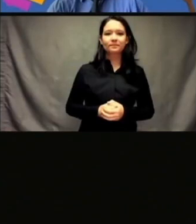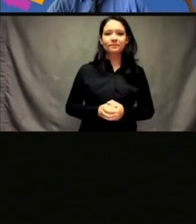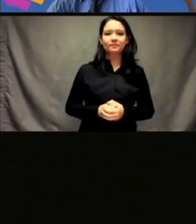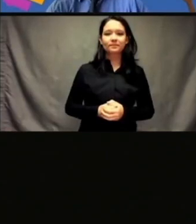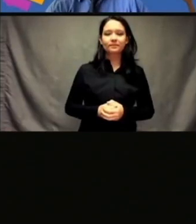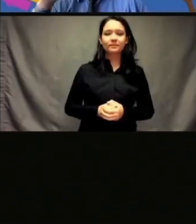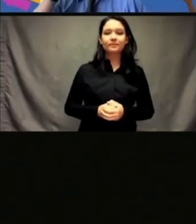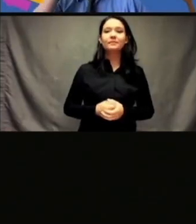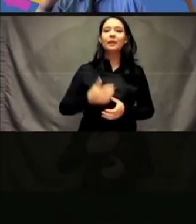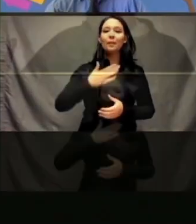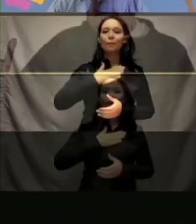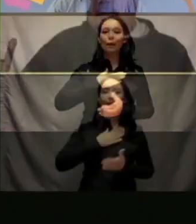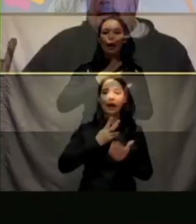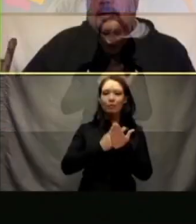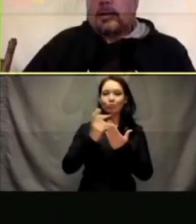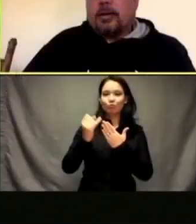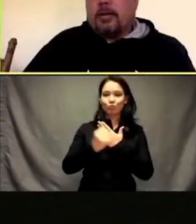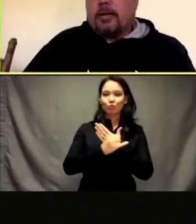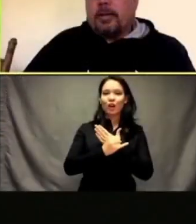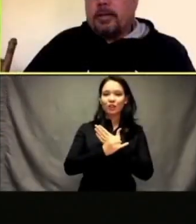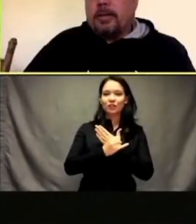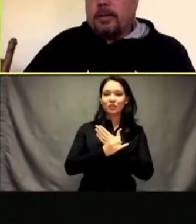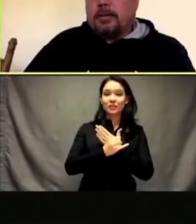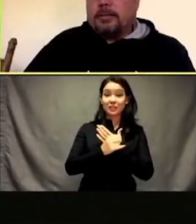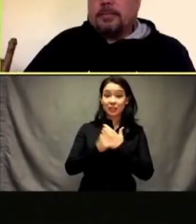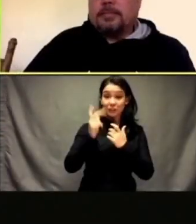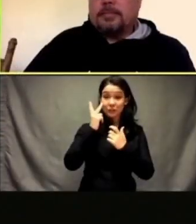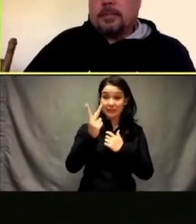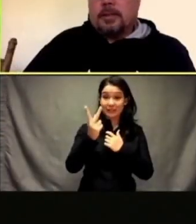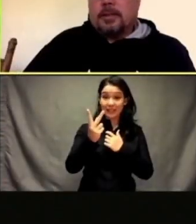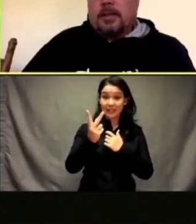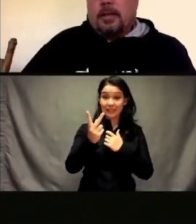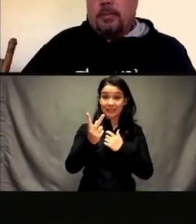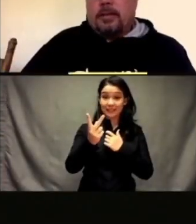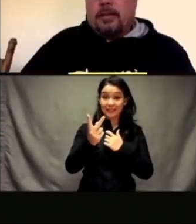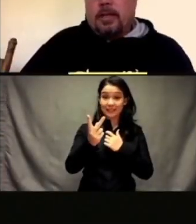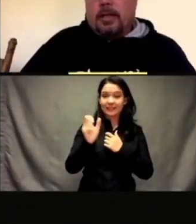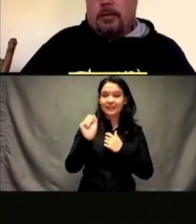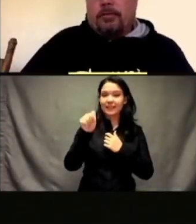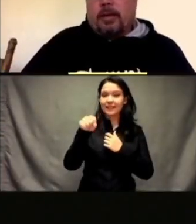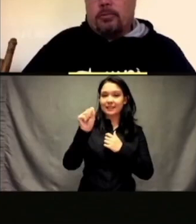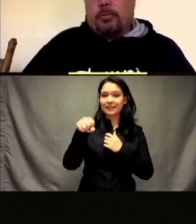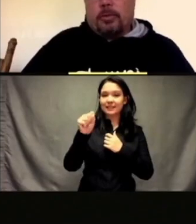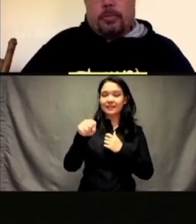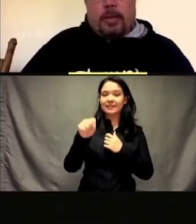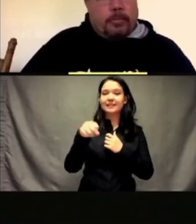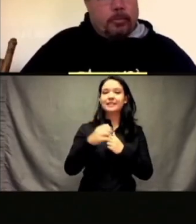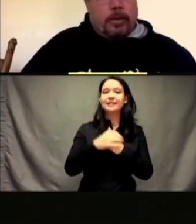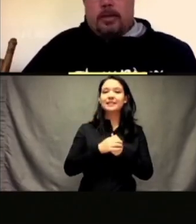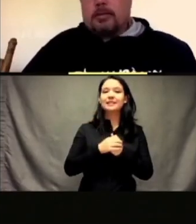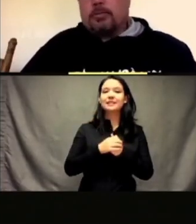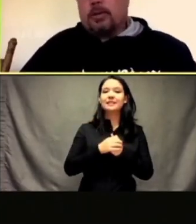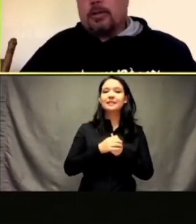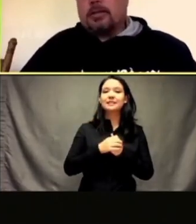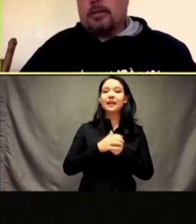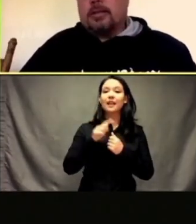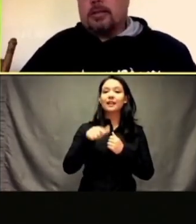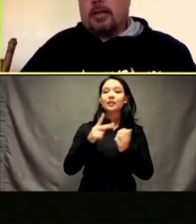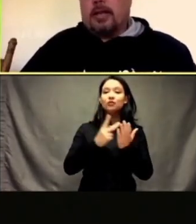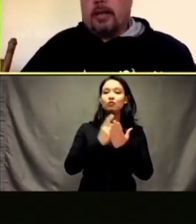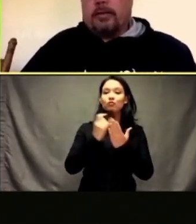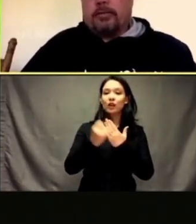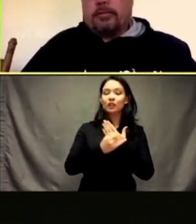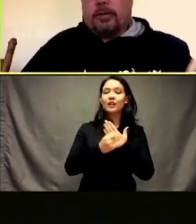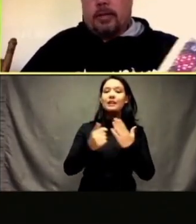So here's my project. Okay, can everybody see that? Yes. And basically, the way this works is